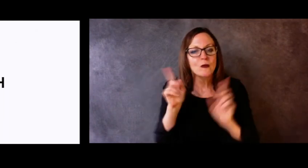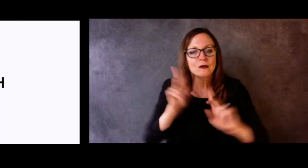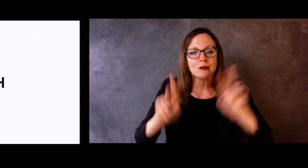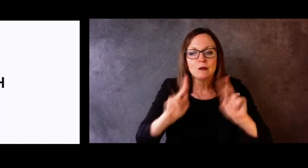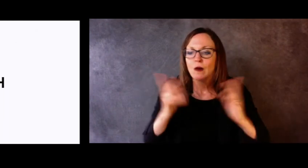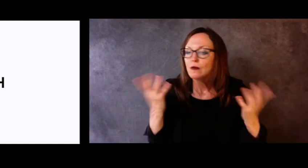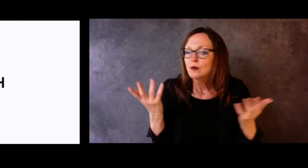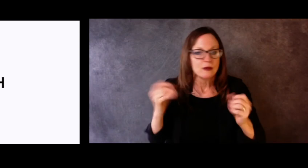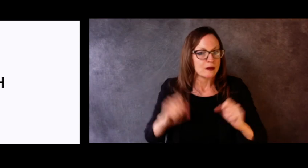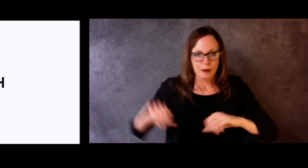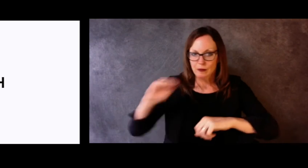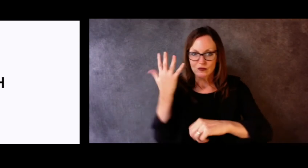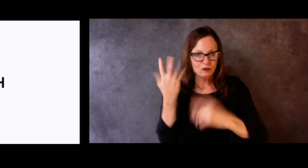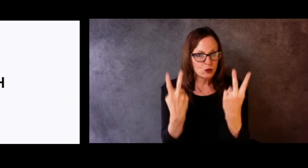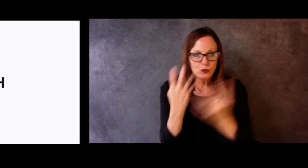An Apple Watch logo.